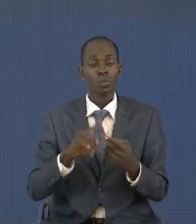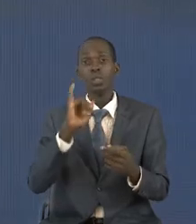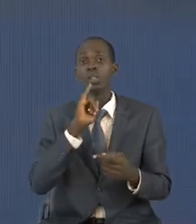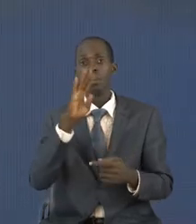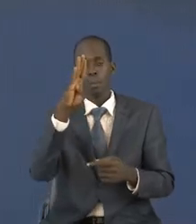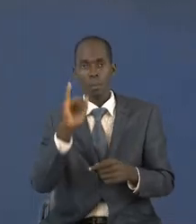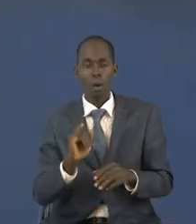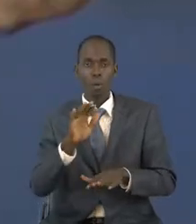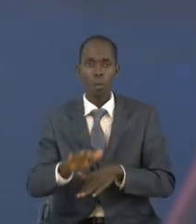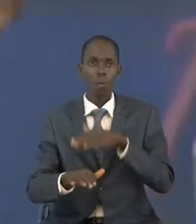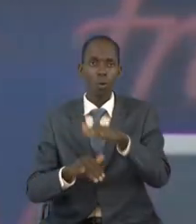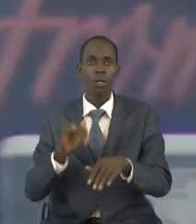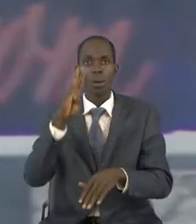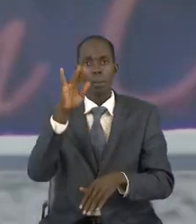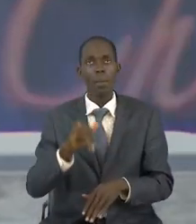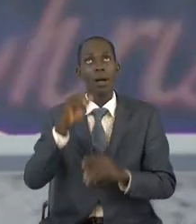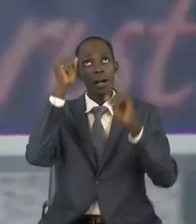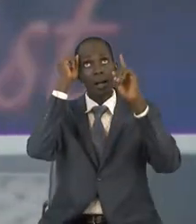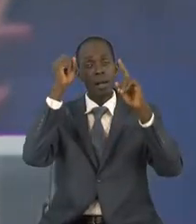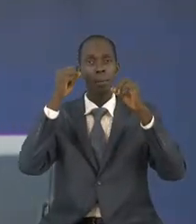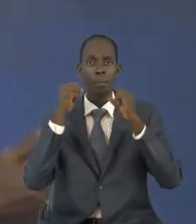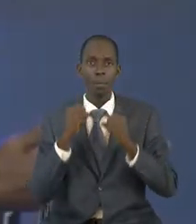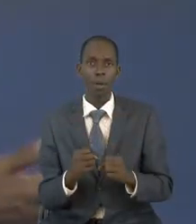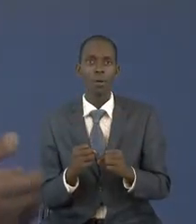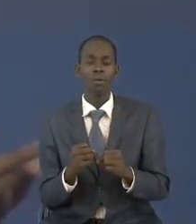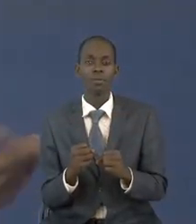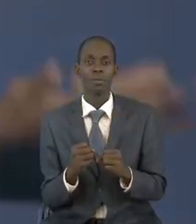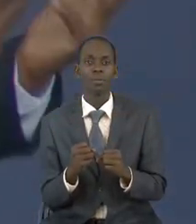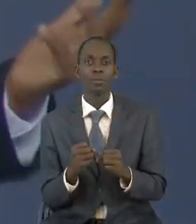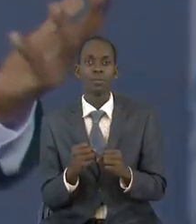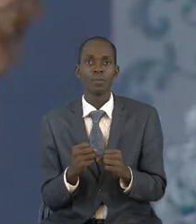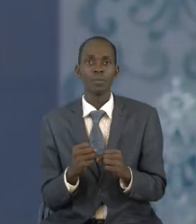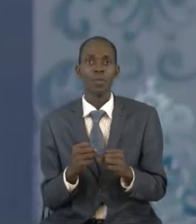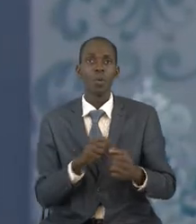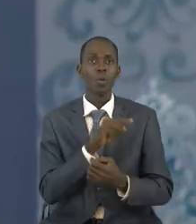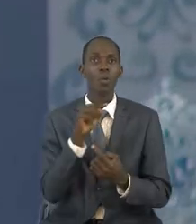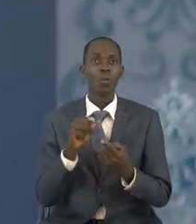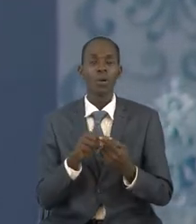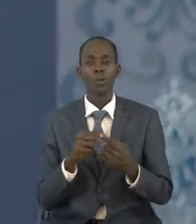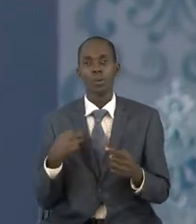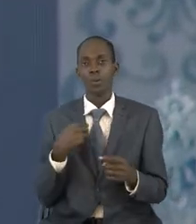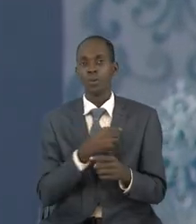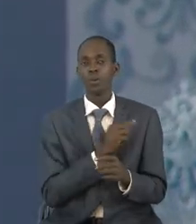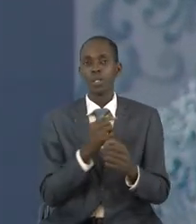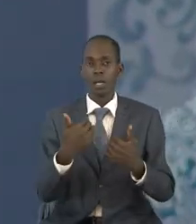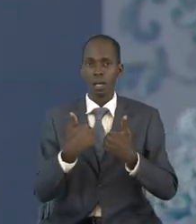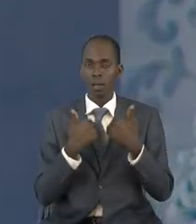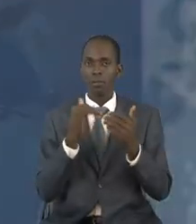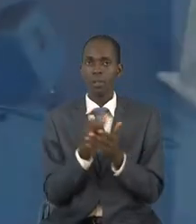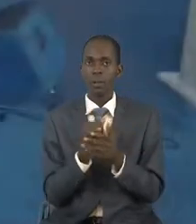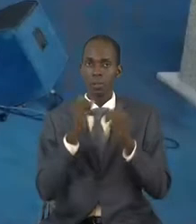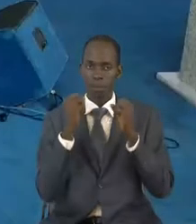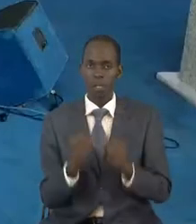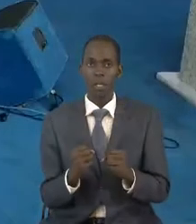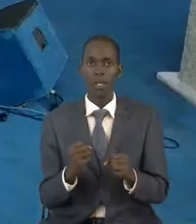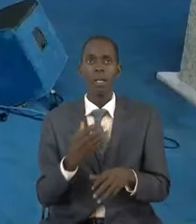power. We walk in his power. When he gives that power, and we say we